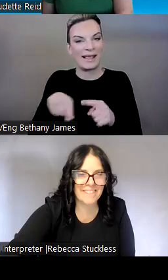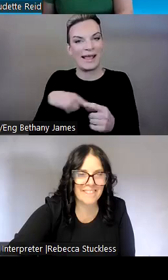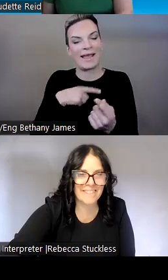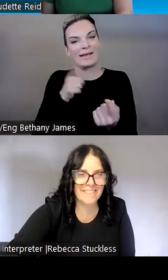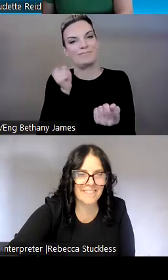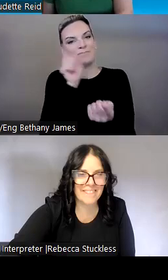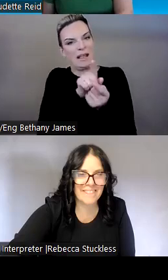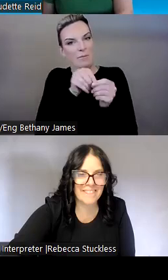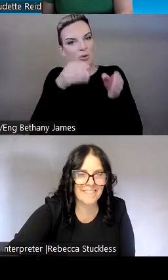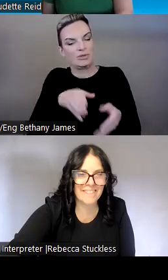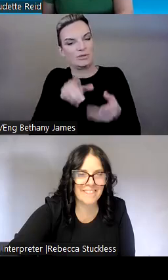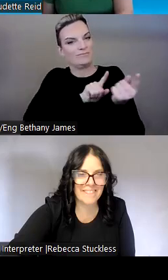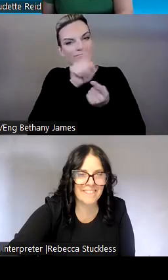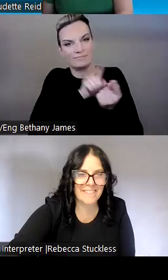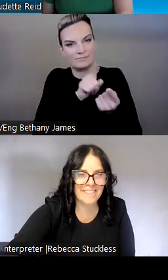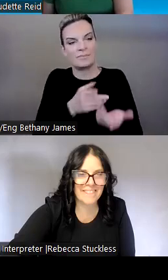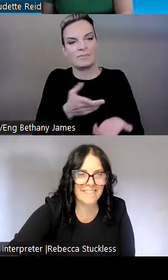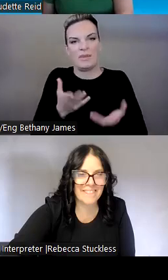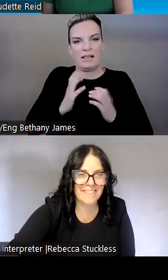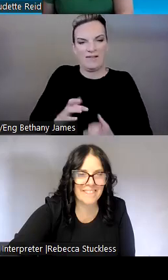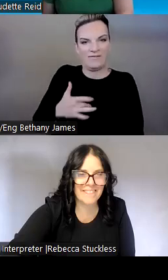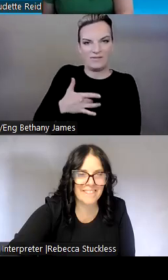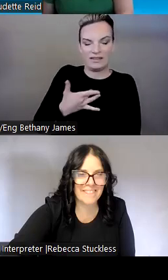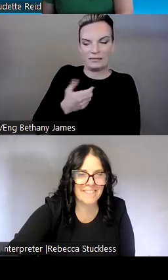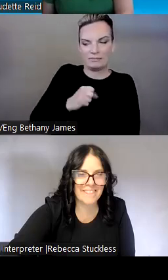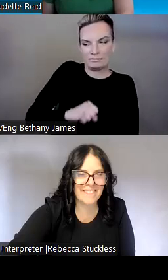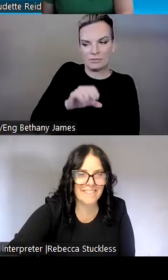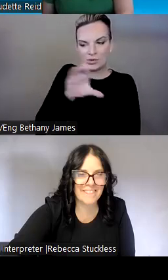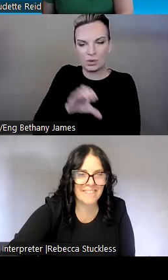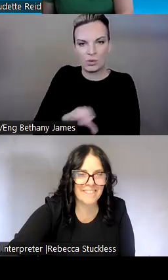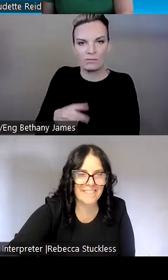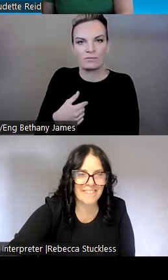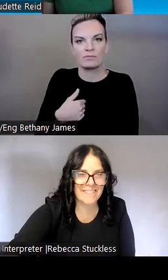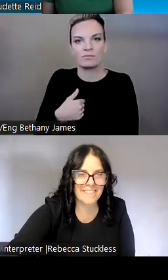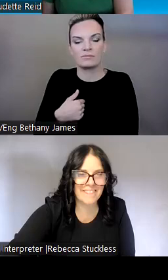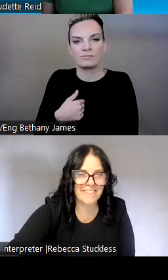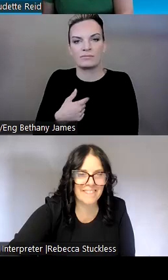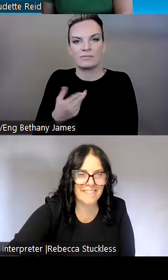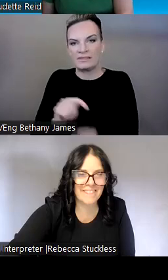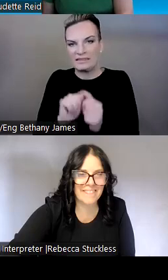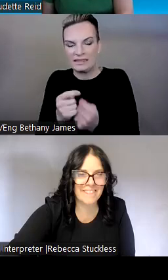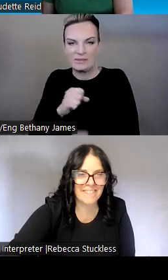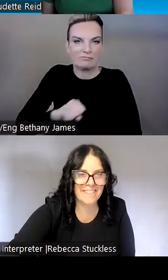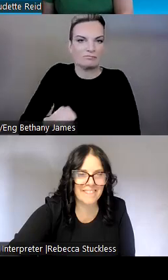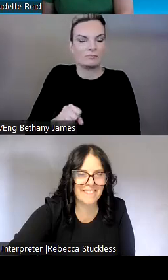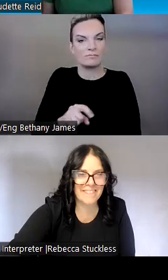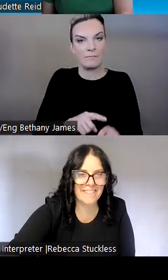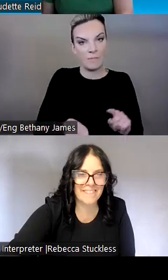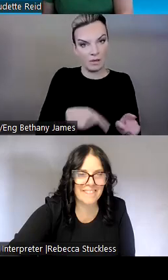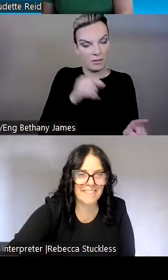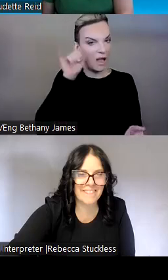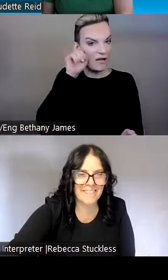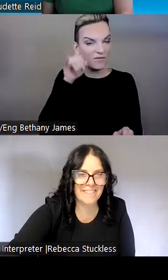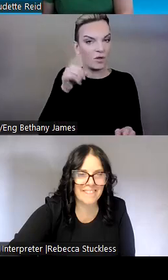client may not be comfortable on Zoom or on Teams, but if they have an iPhone,